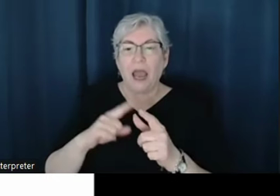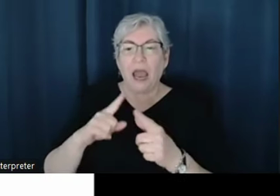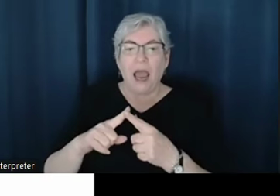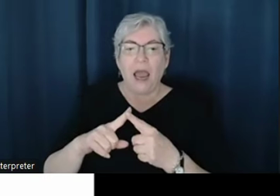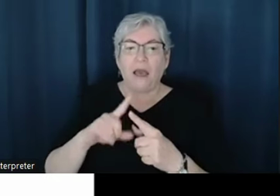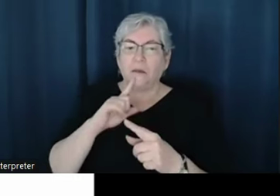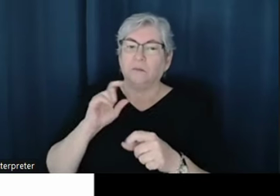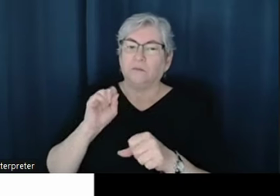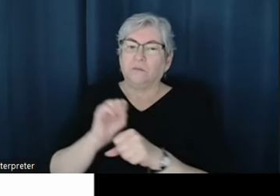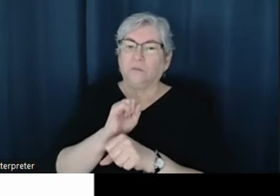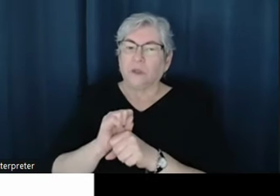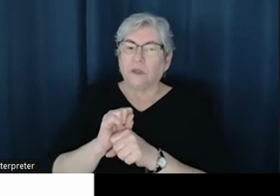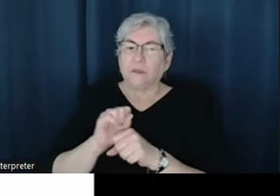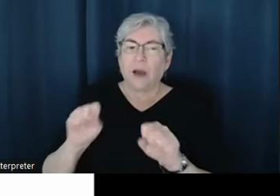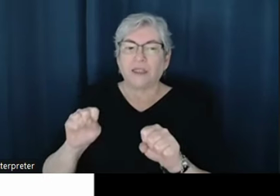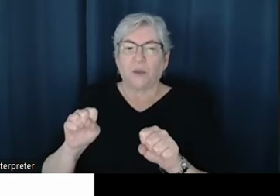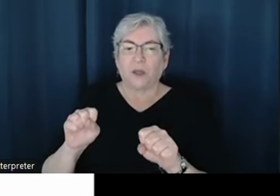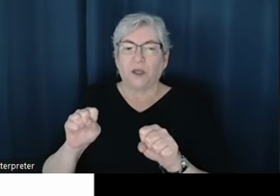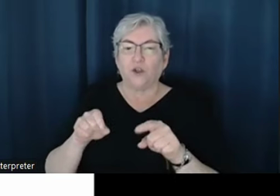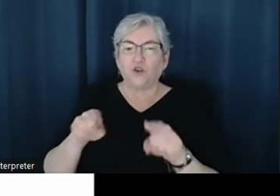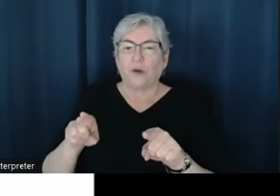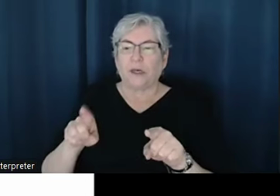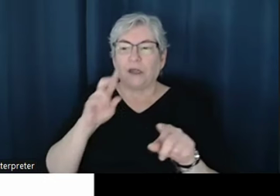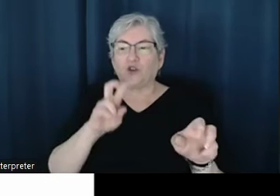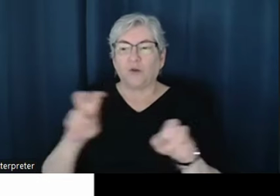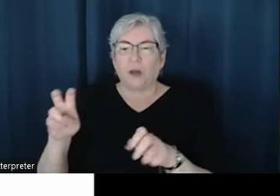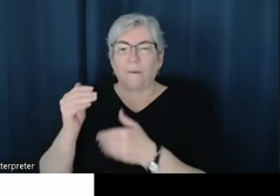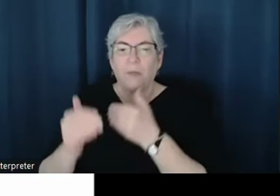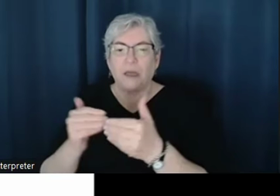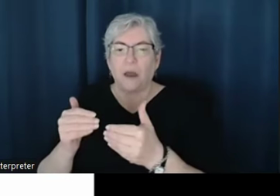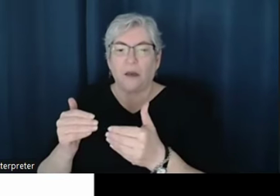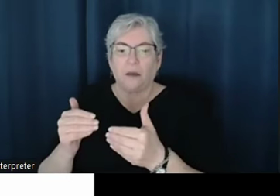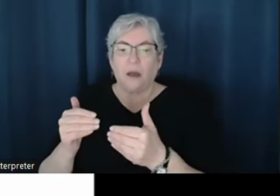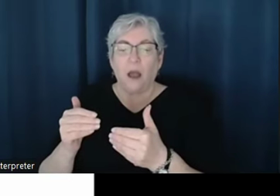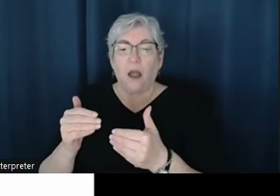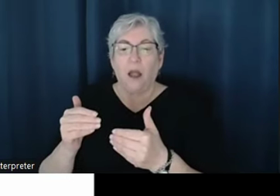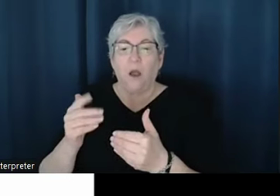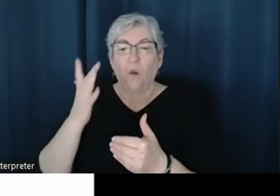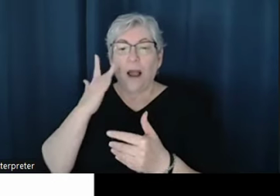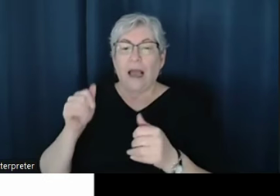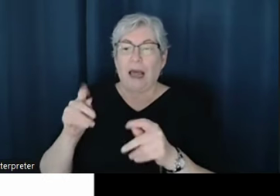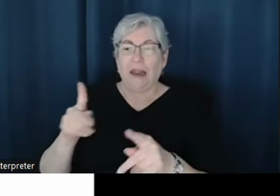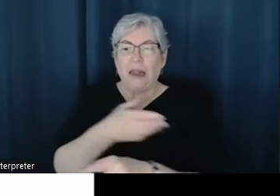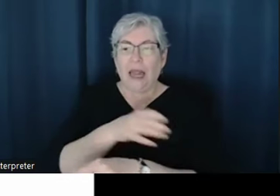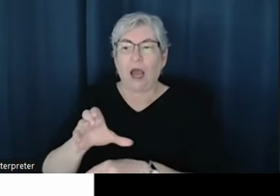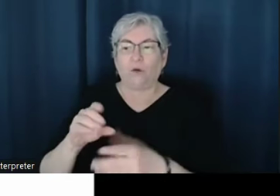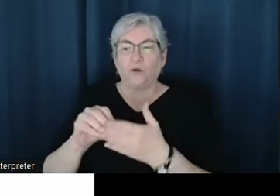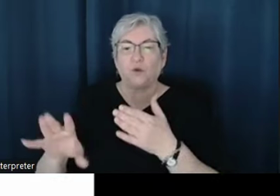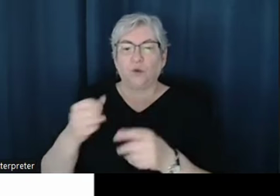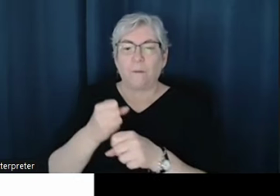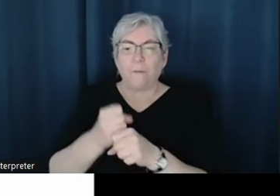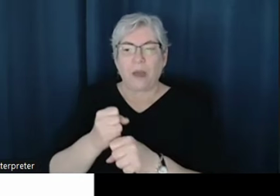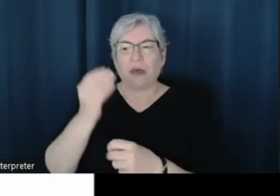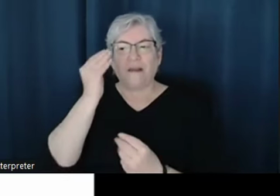as possible during the transition planning process. And the reason is to enable students with disabilities to make an